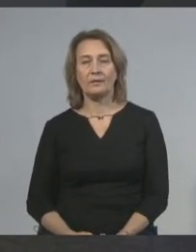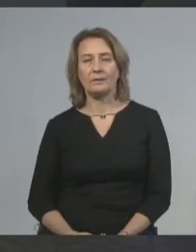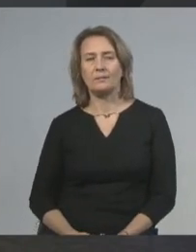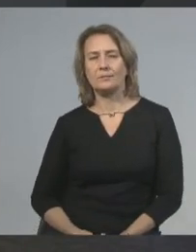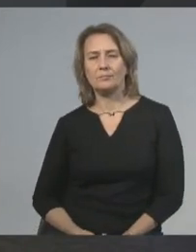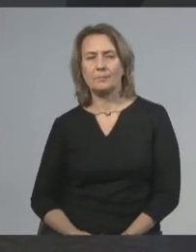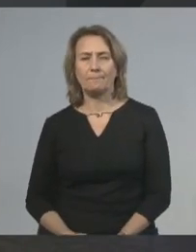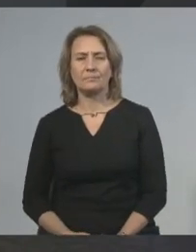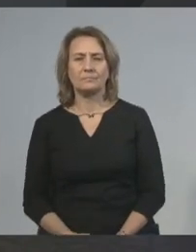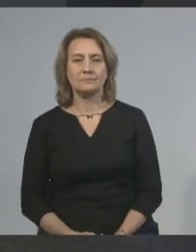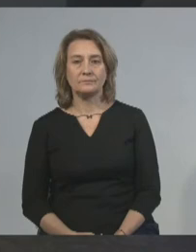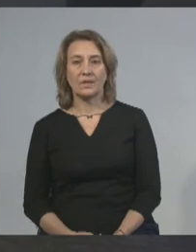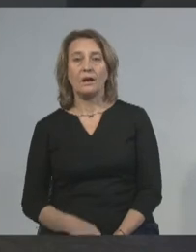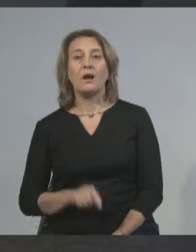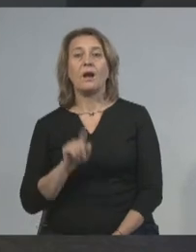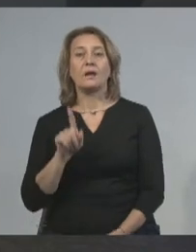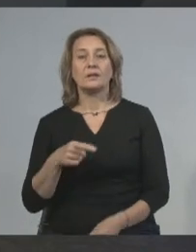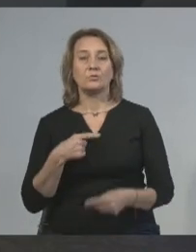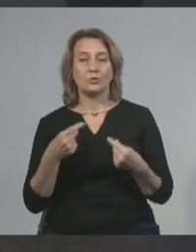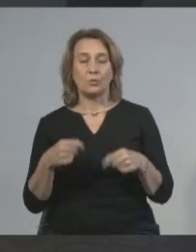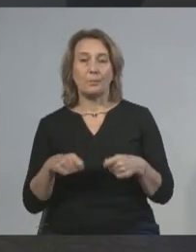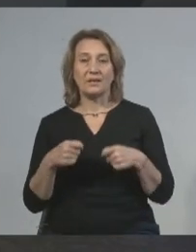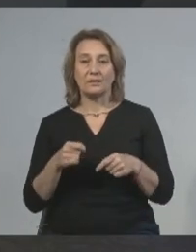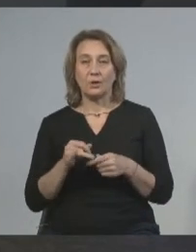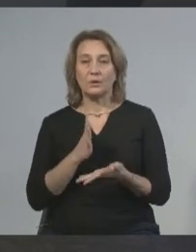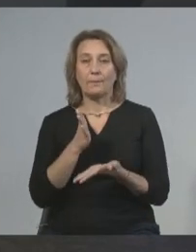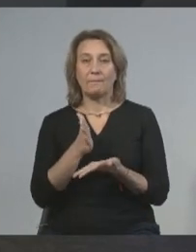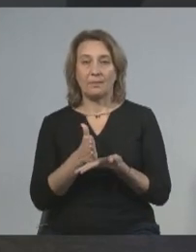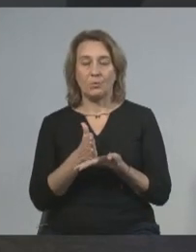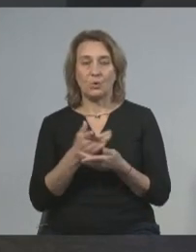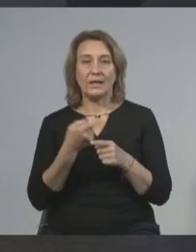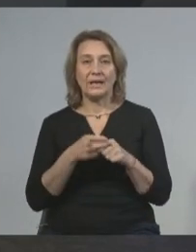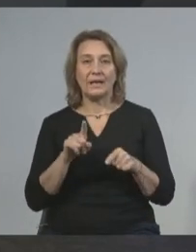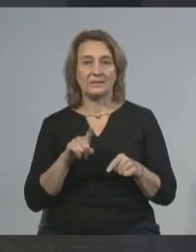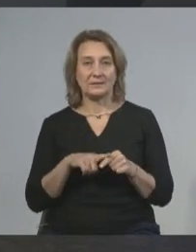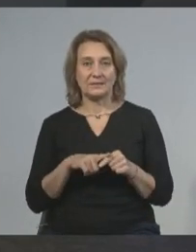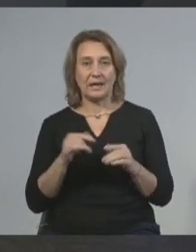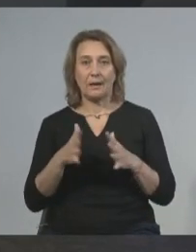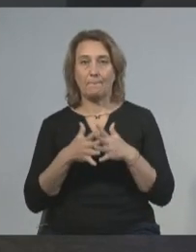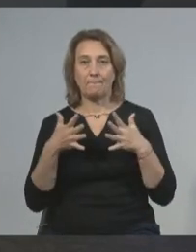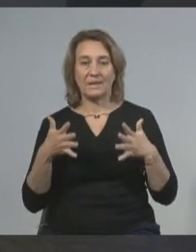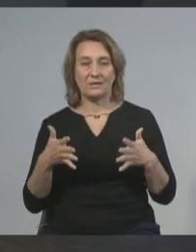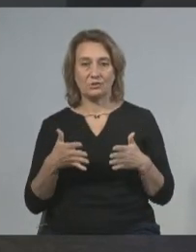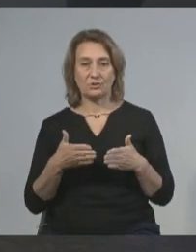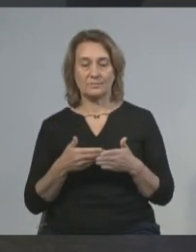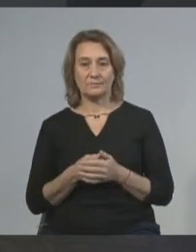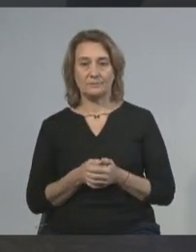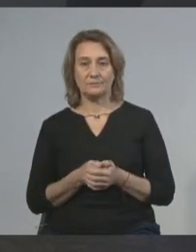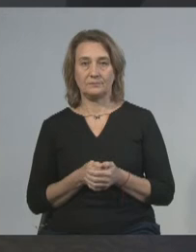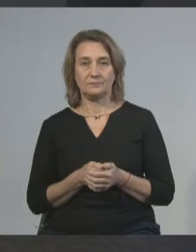and are friends and some publishers sell it directly